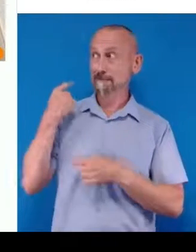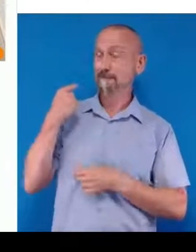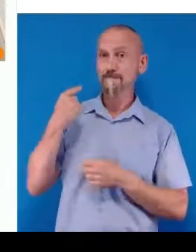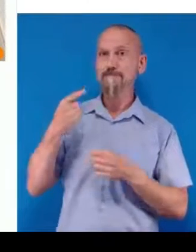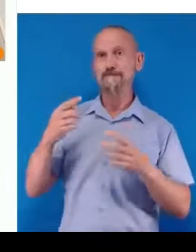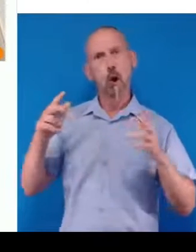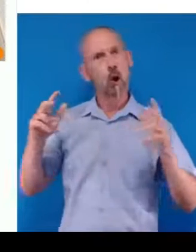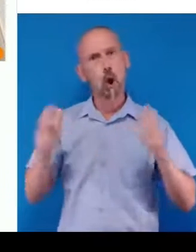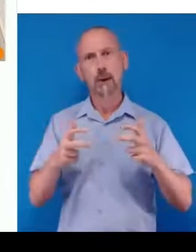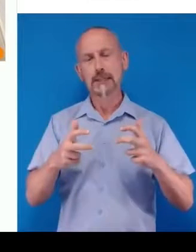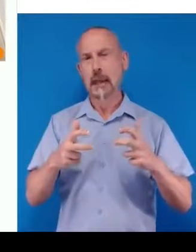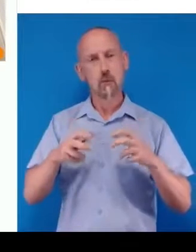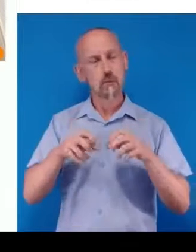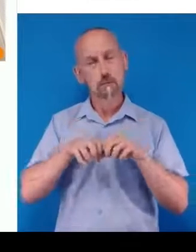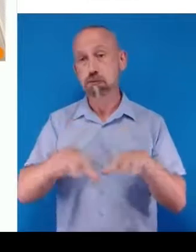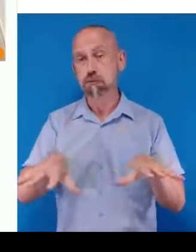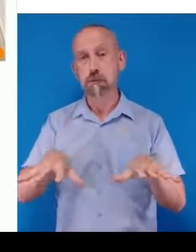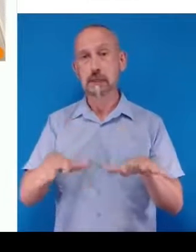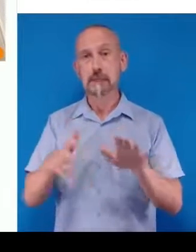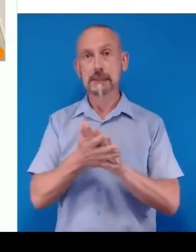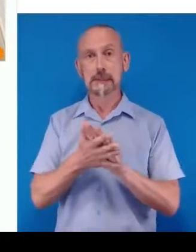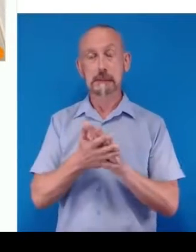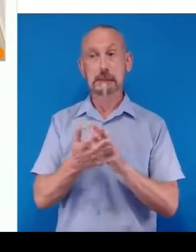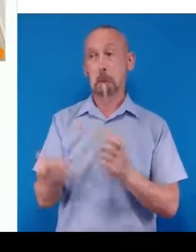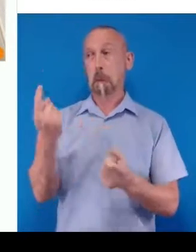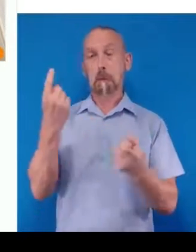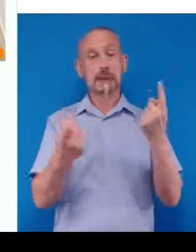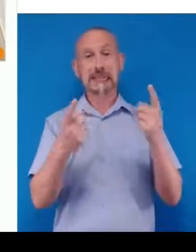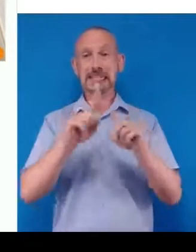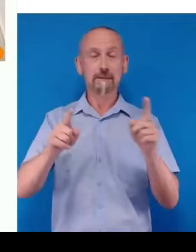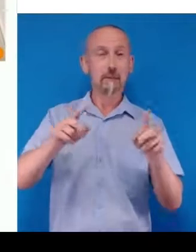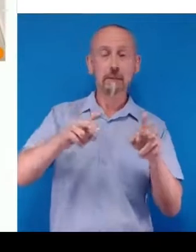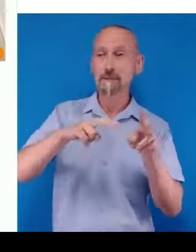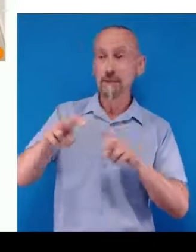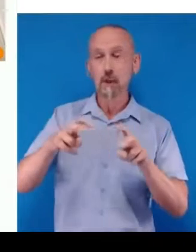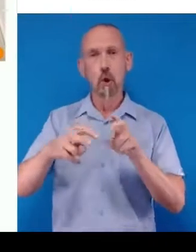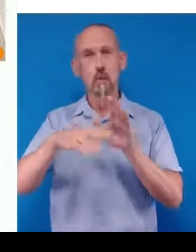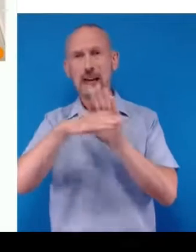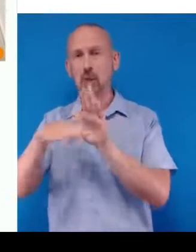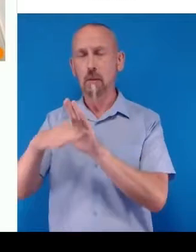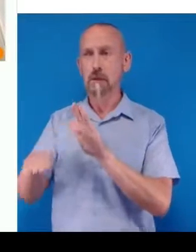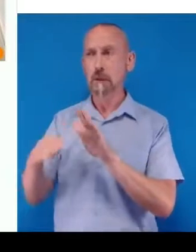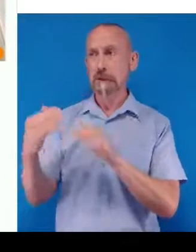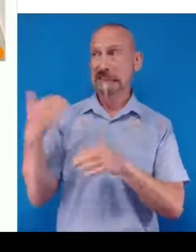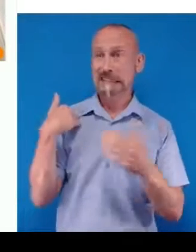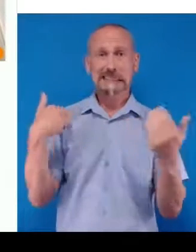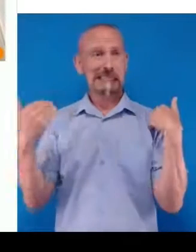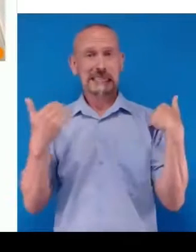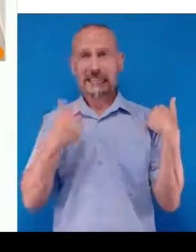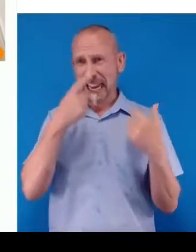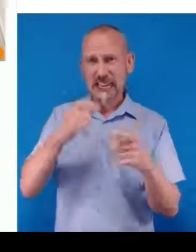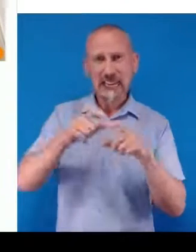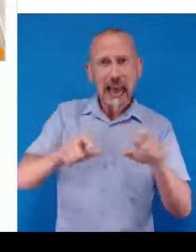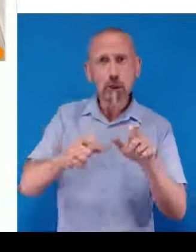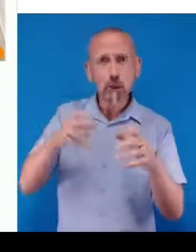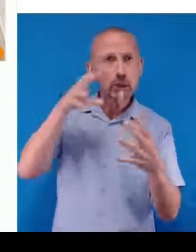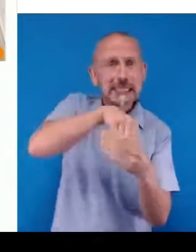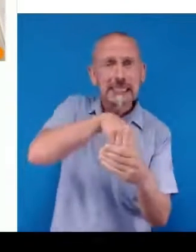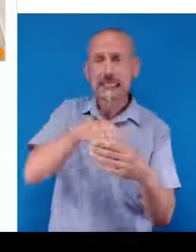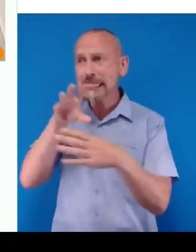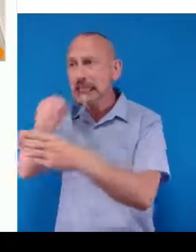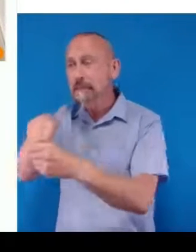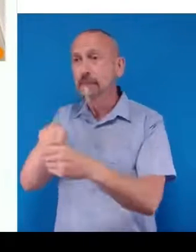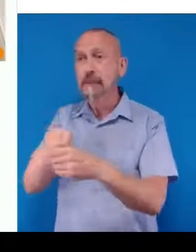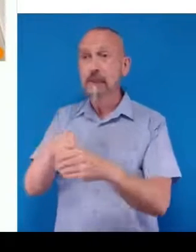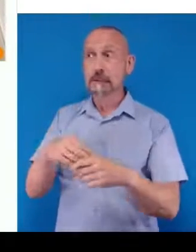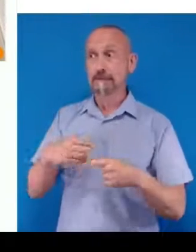up from everywhere. And we had clients asking us, can you put captions on this? Can you put captions on this? And the answer 9 times out of 10 was